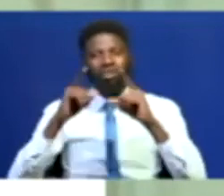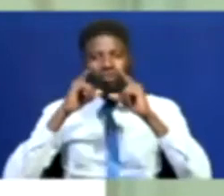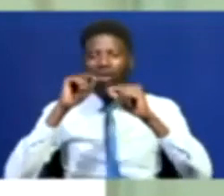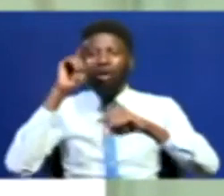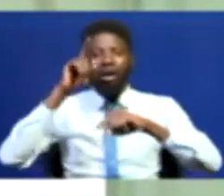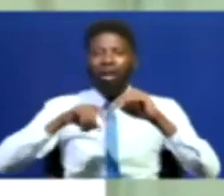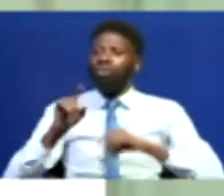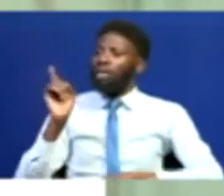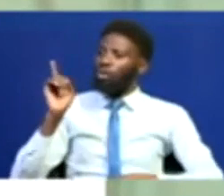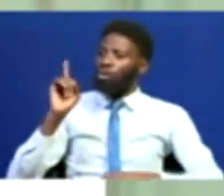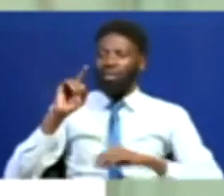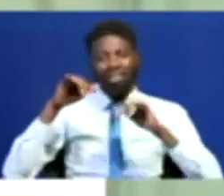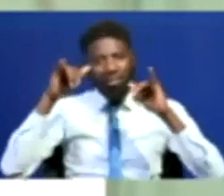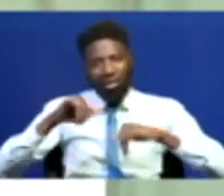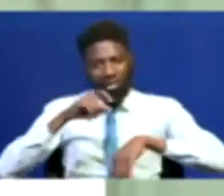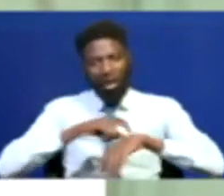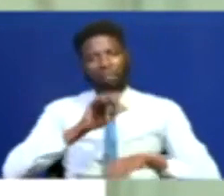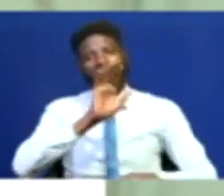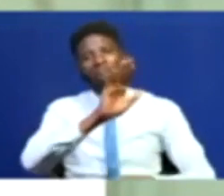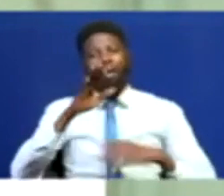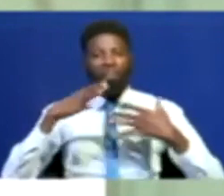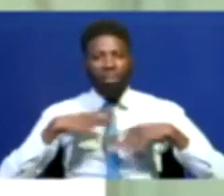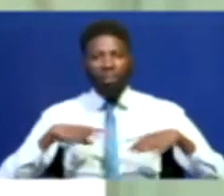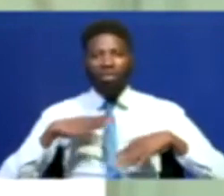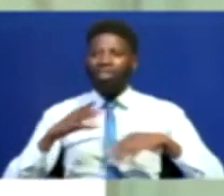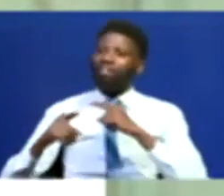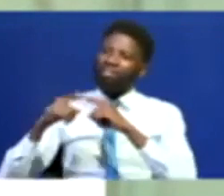Nairobi when your people are being butchered